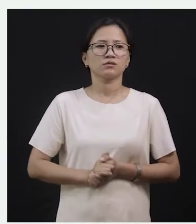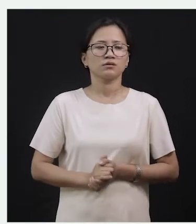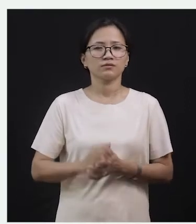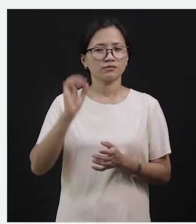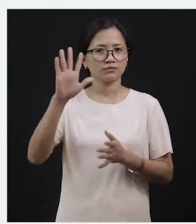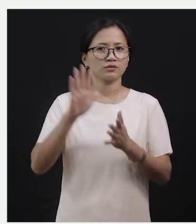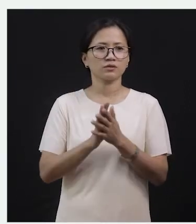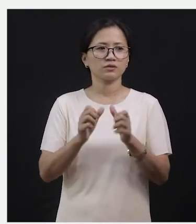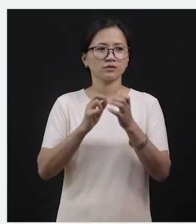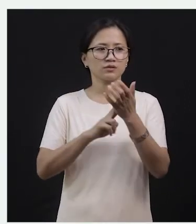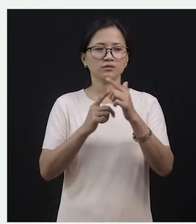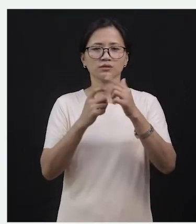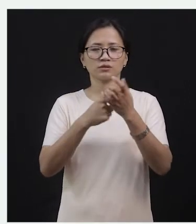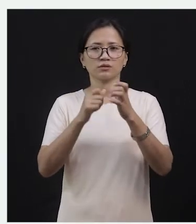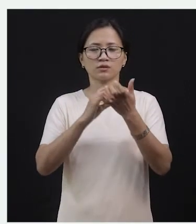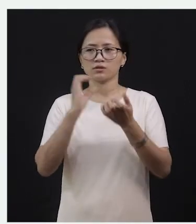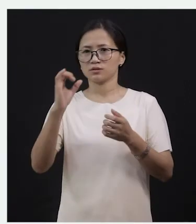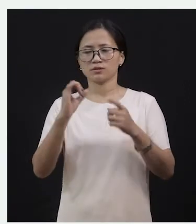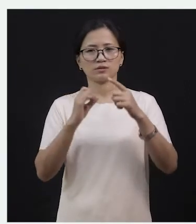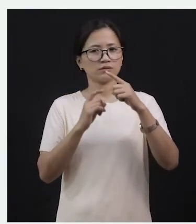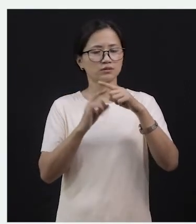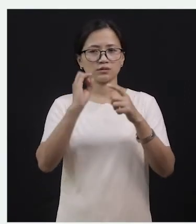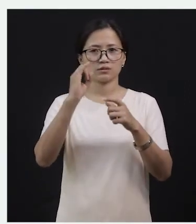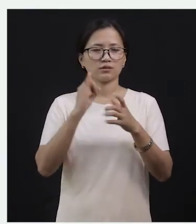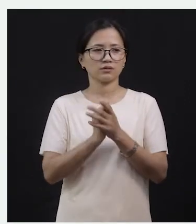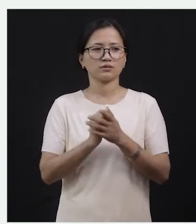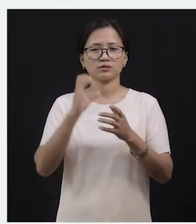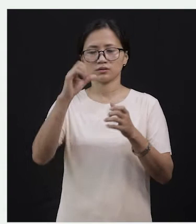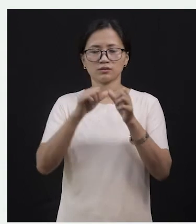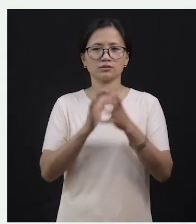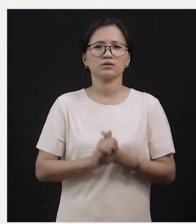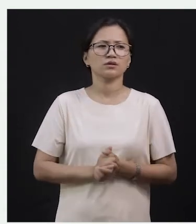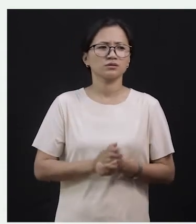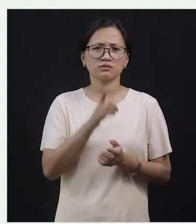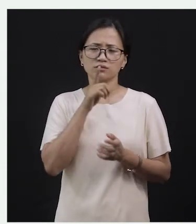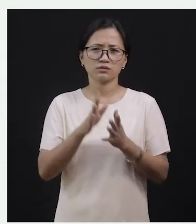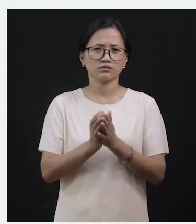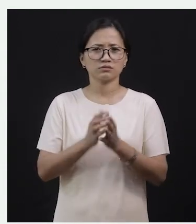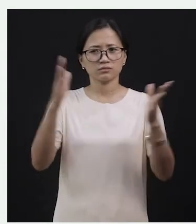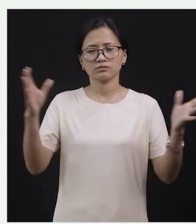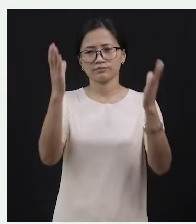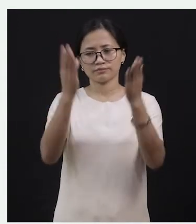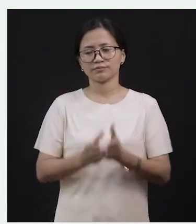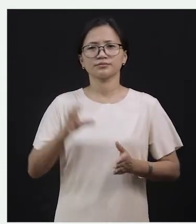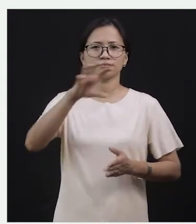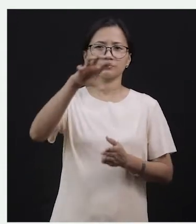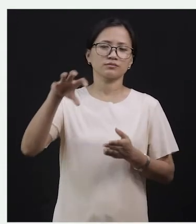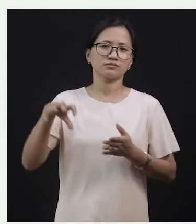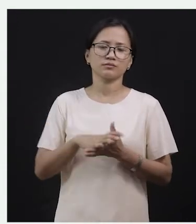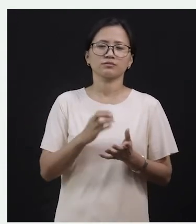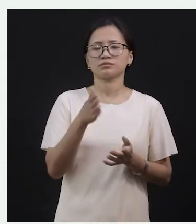Number 5 is Antarctica. Antarctica, there are no such countries. Let me also explain to you